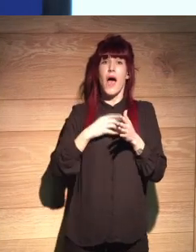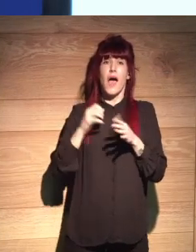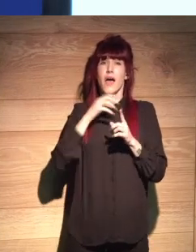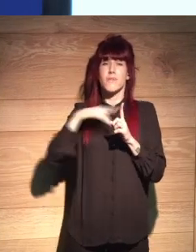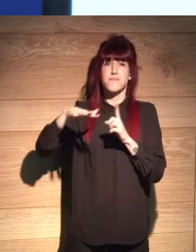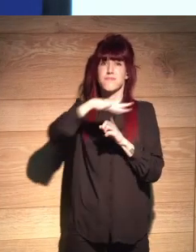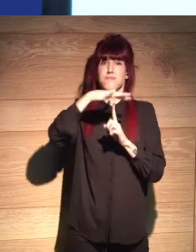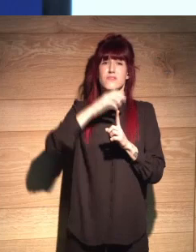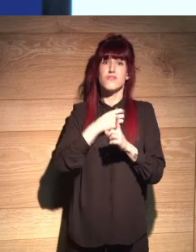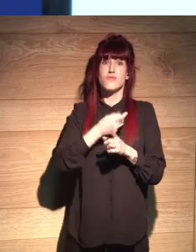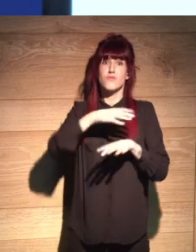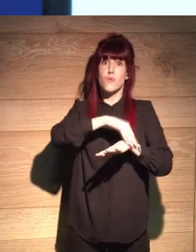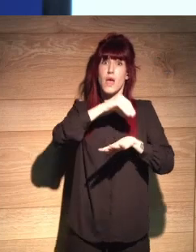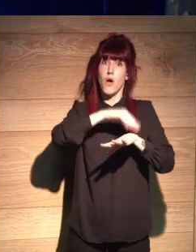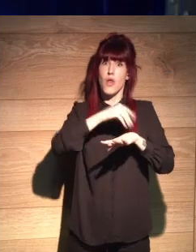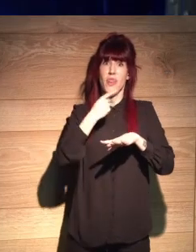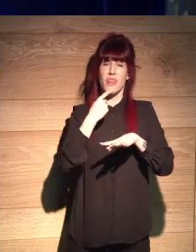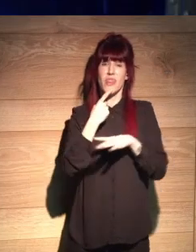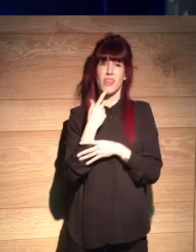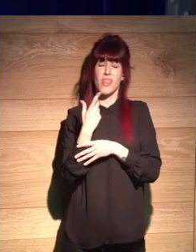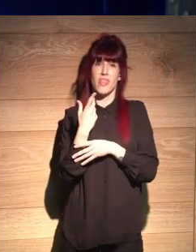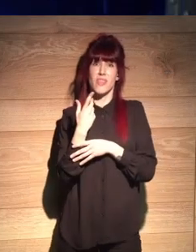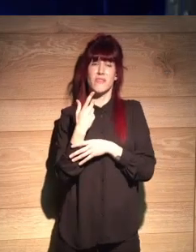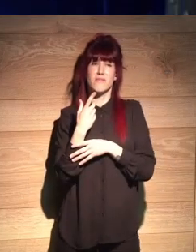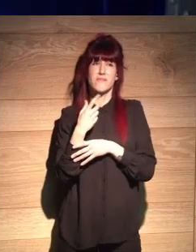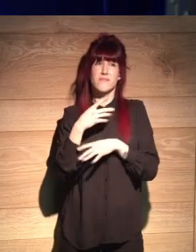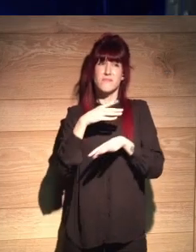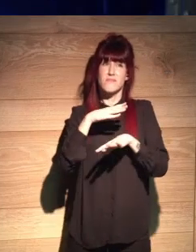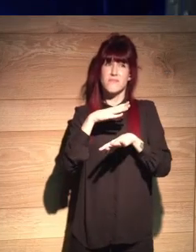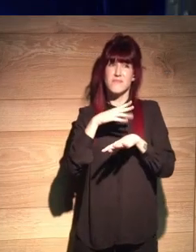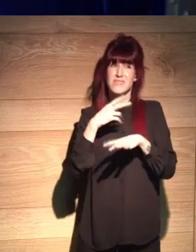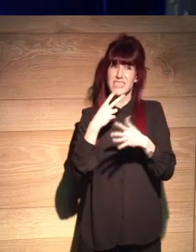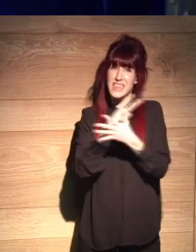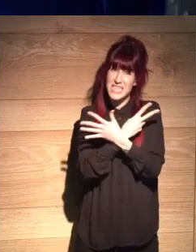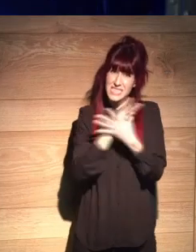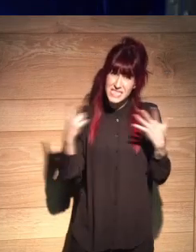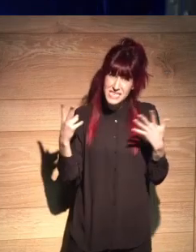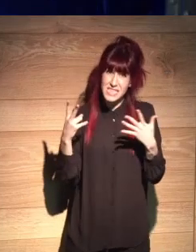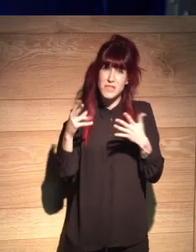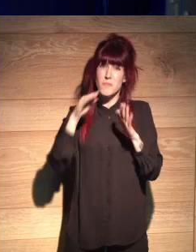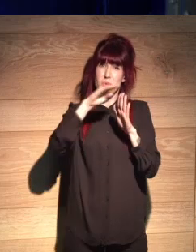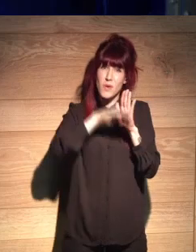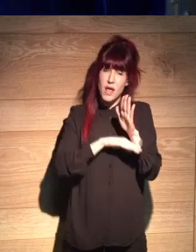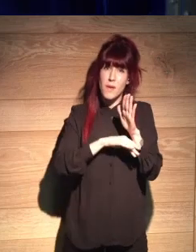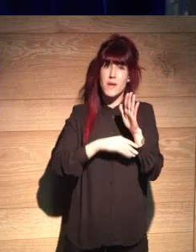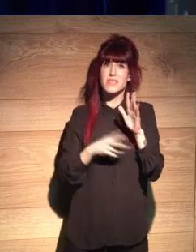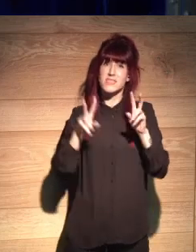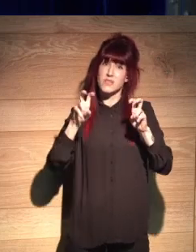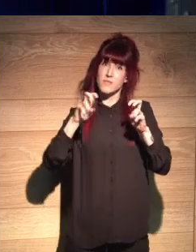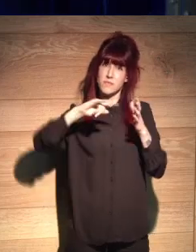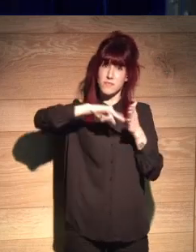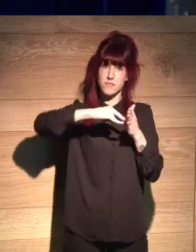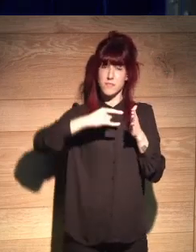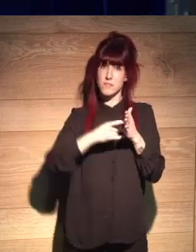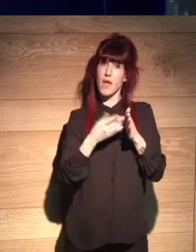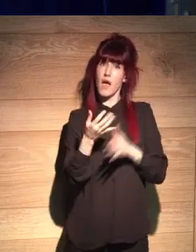Sweden has 17 strategic innovation programs. And